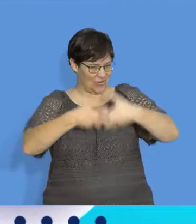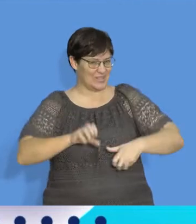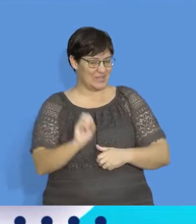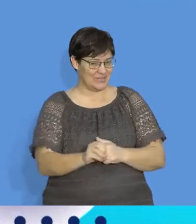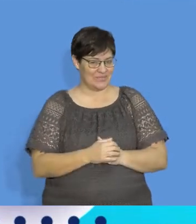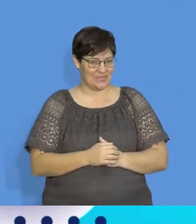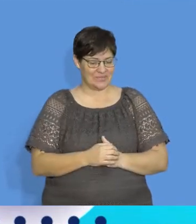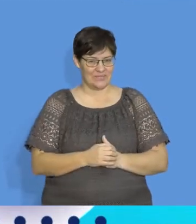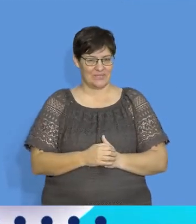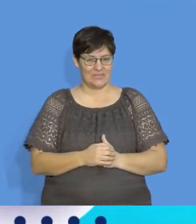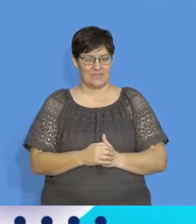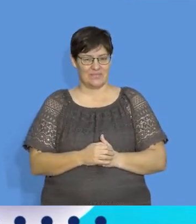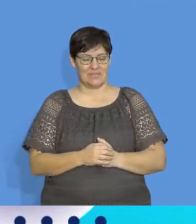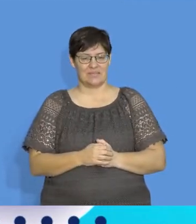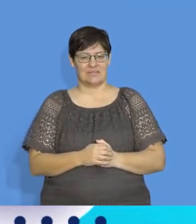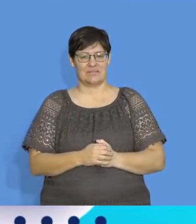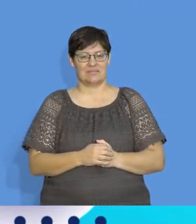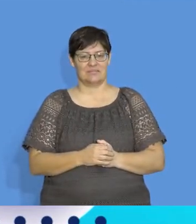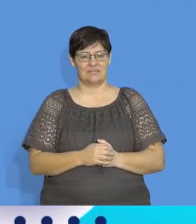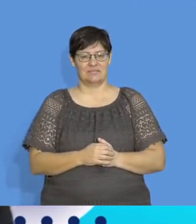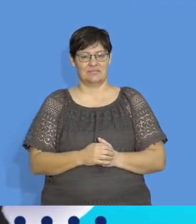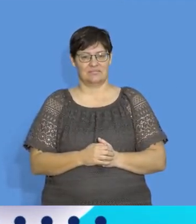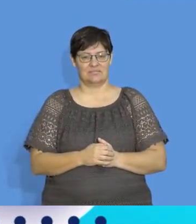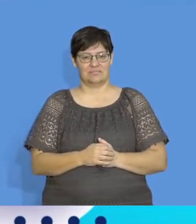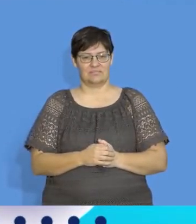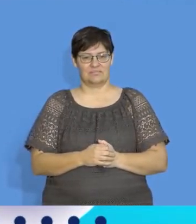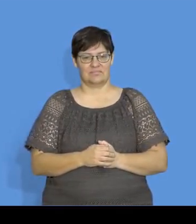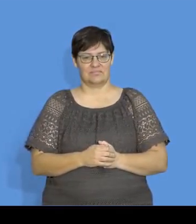there's some correlation. Okay, fantastic.